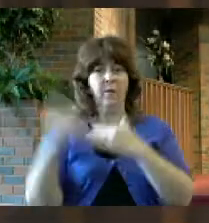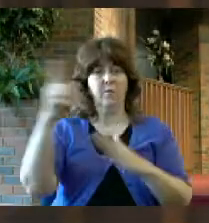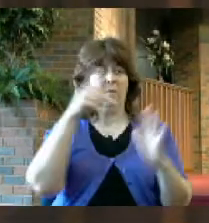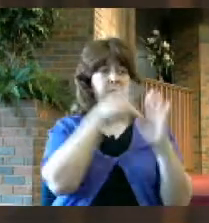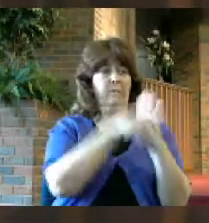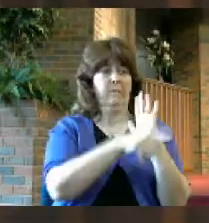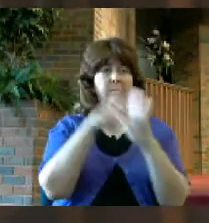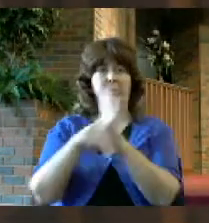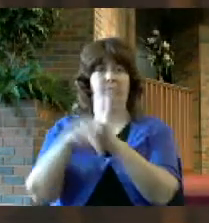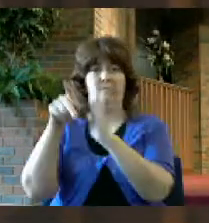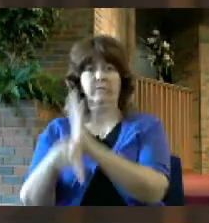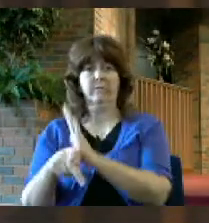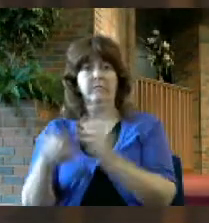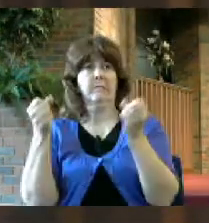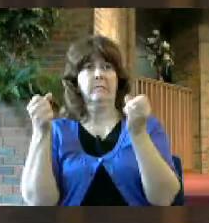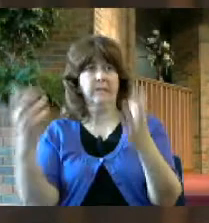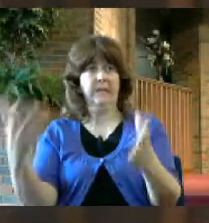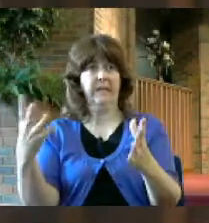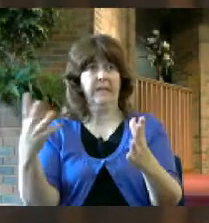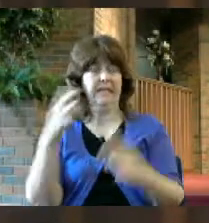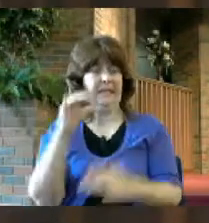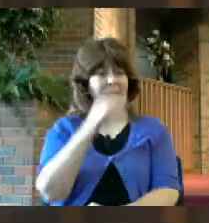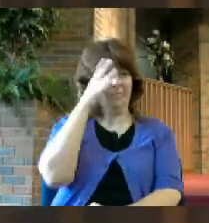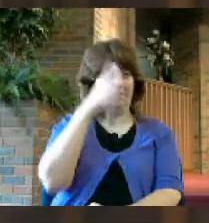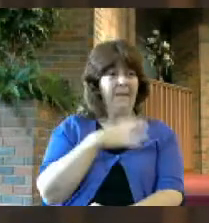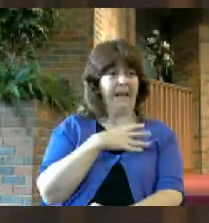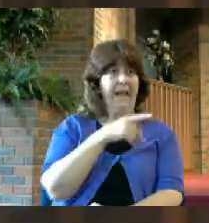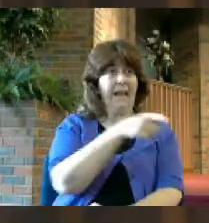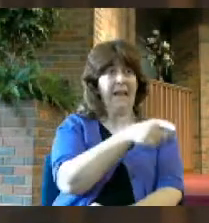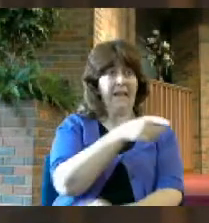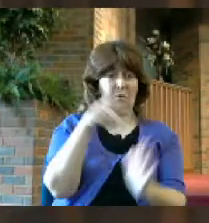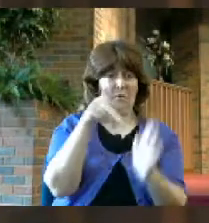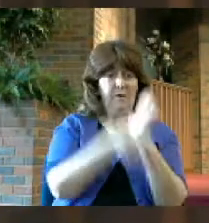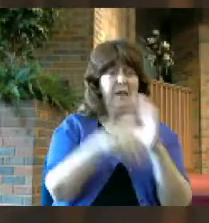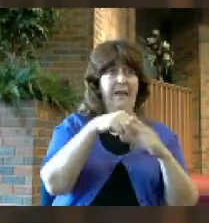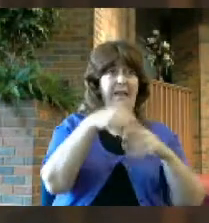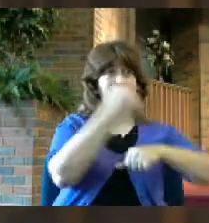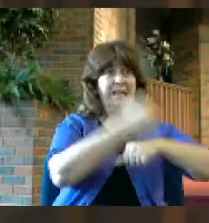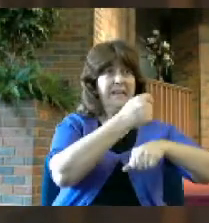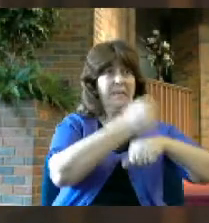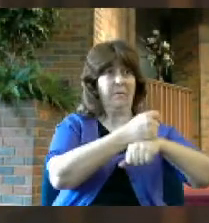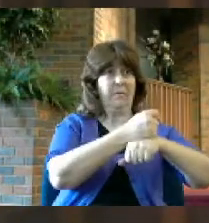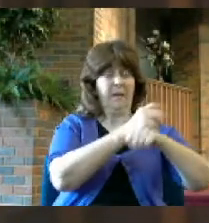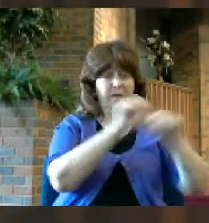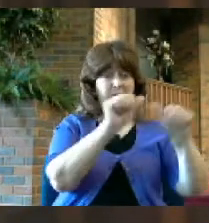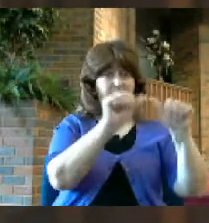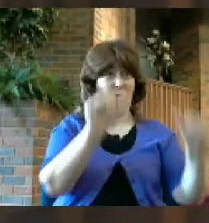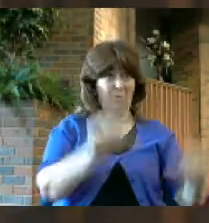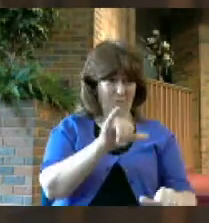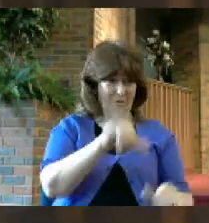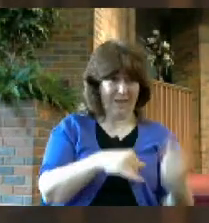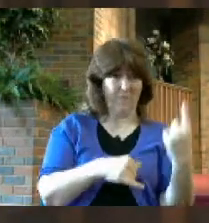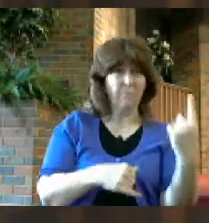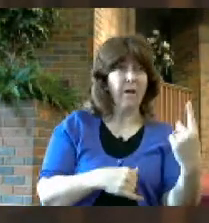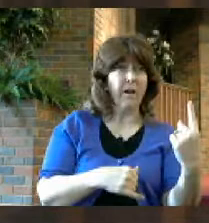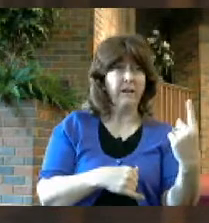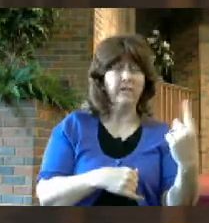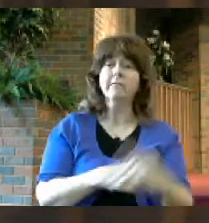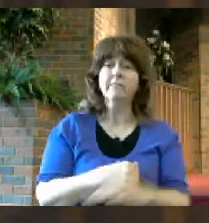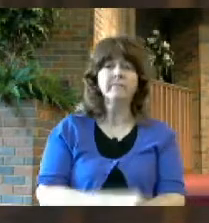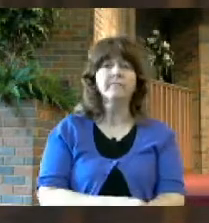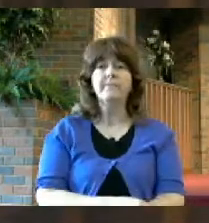and the altar. Assuredly, I say to you, all things will come upon this generation. O